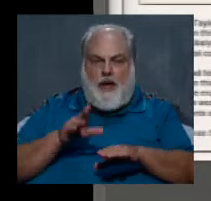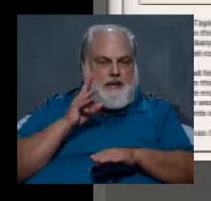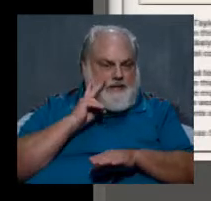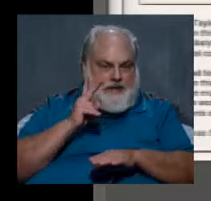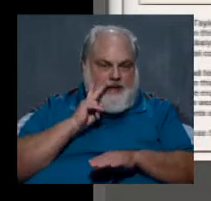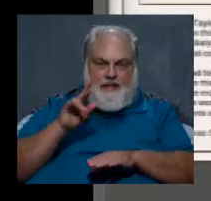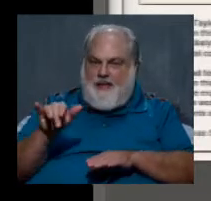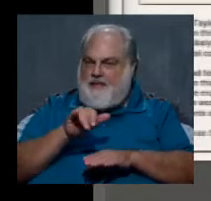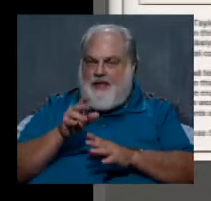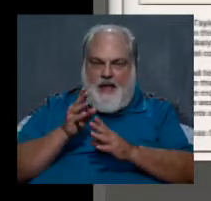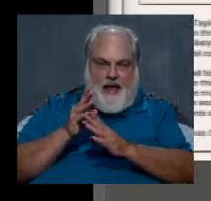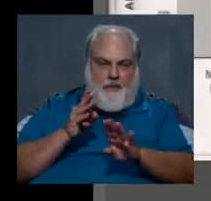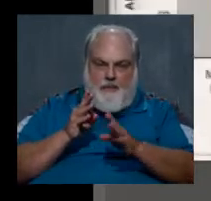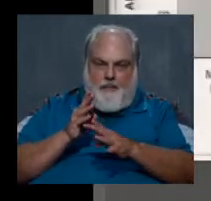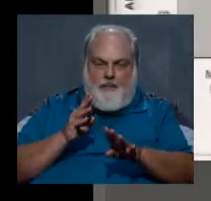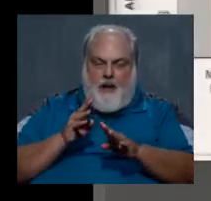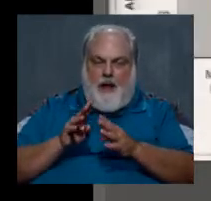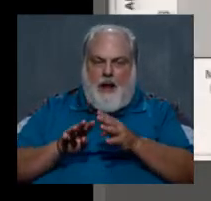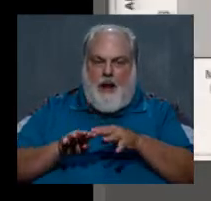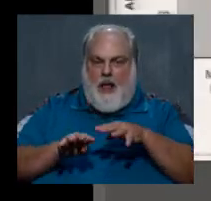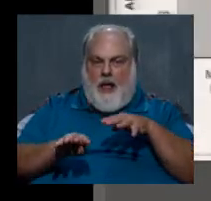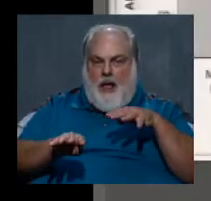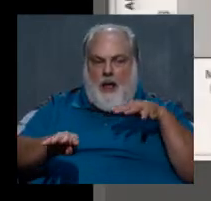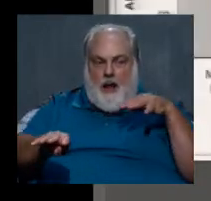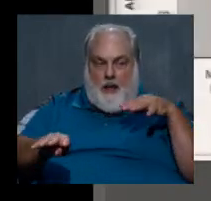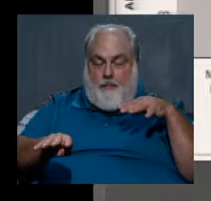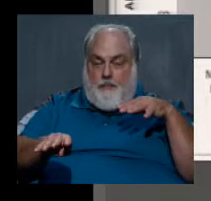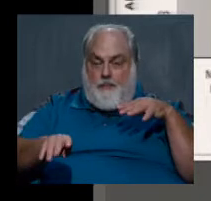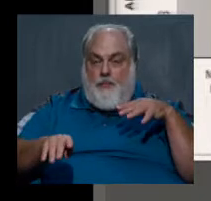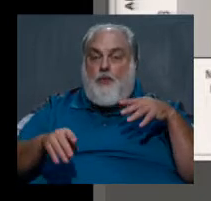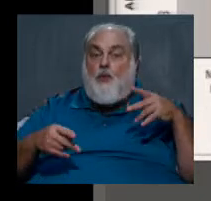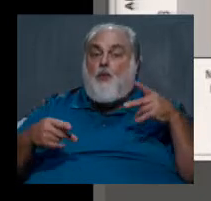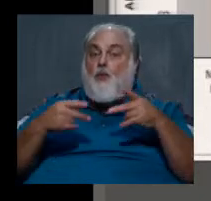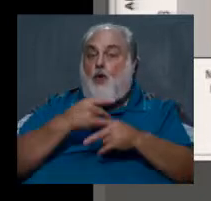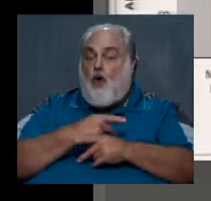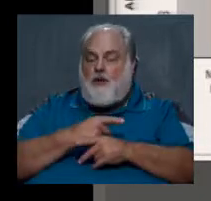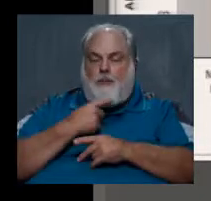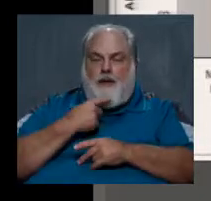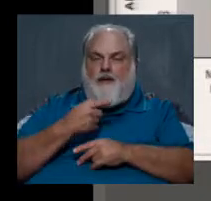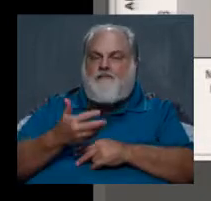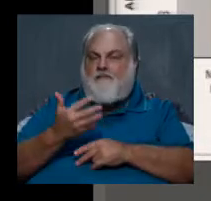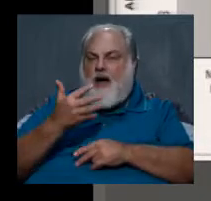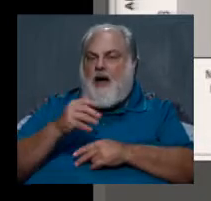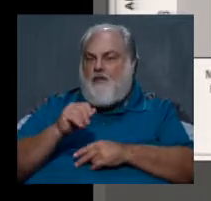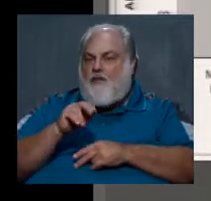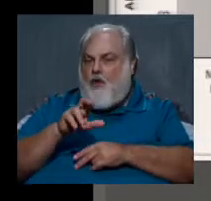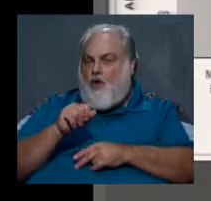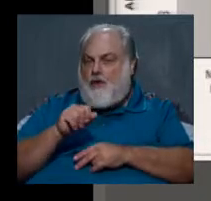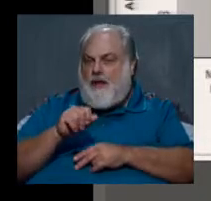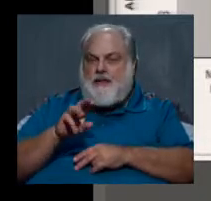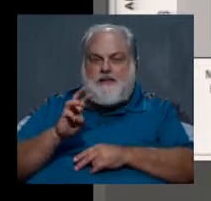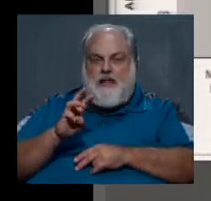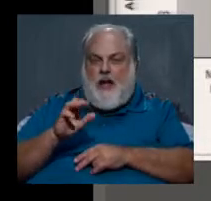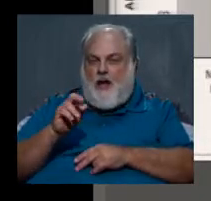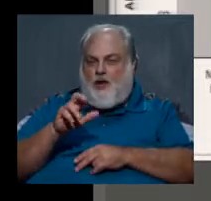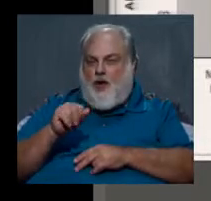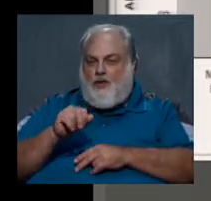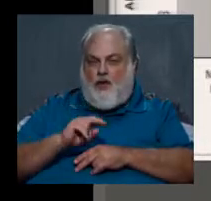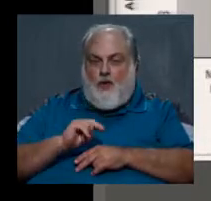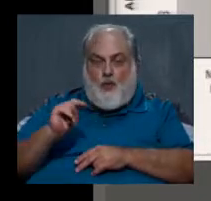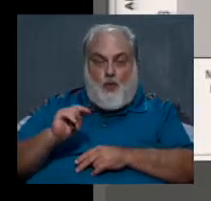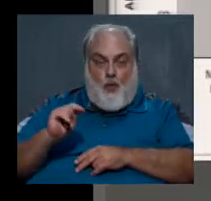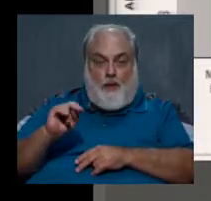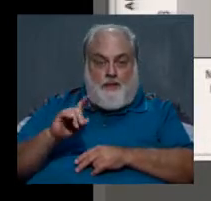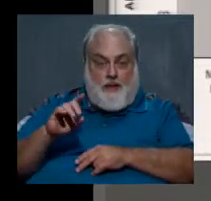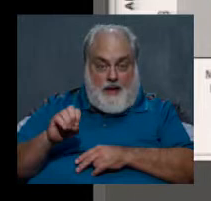he's depicted there. We see the worst case that five or six vehicles might queue up on the north leg. But I point out